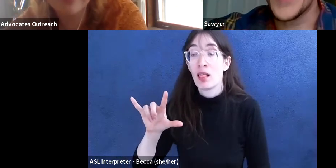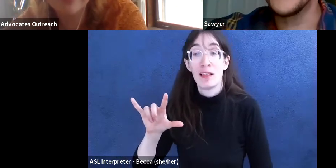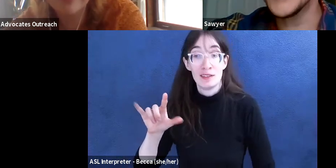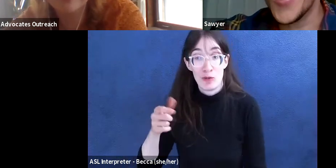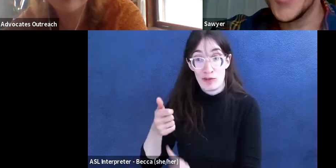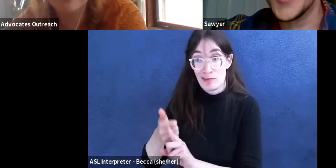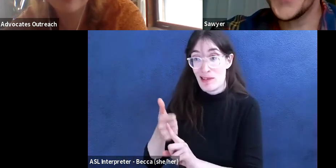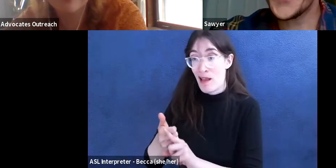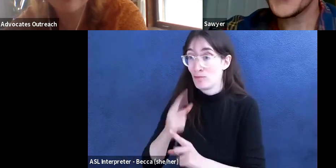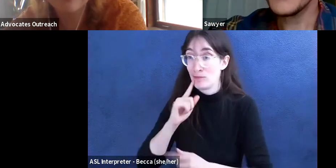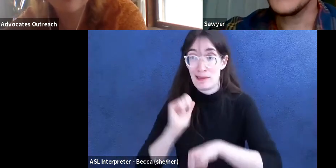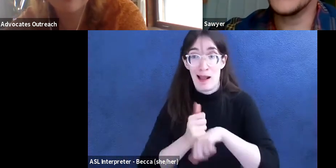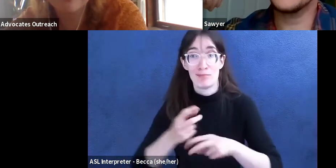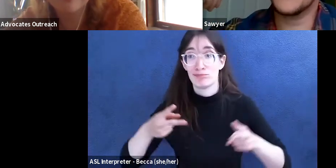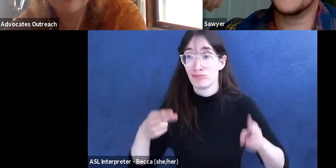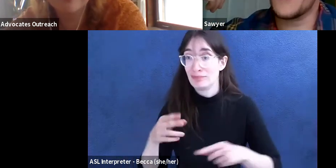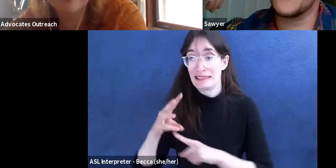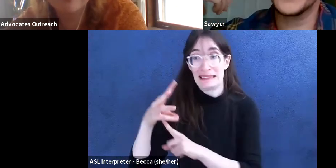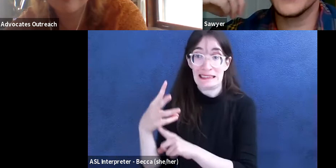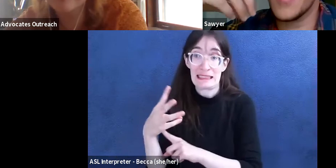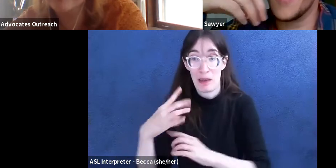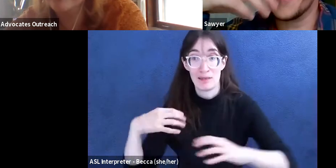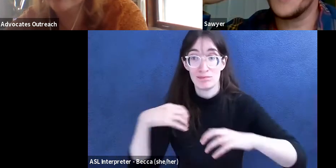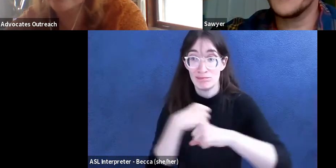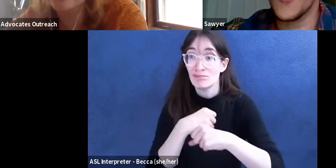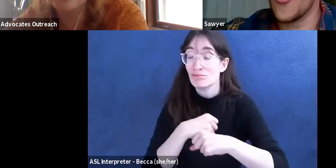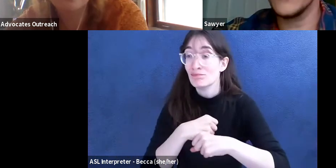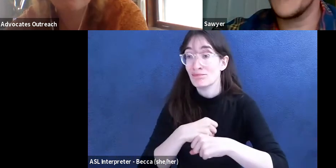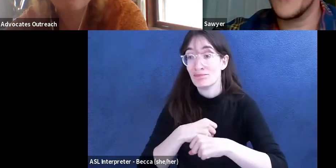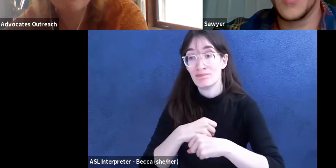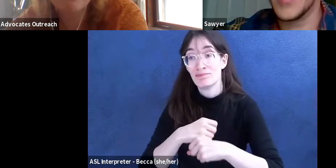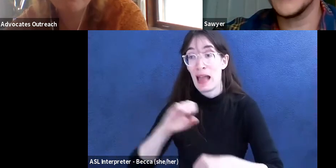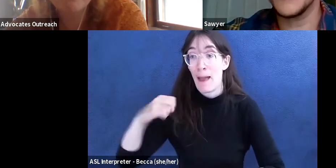and own interpretation of things.